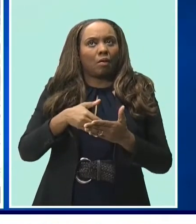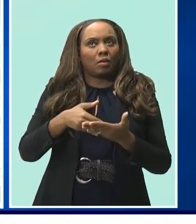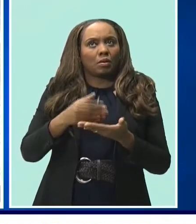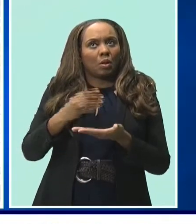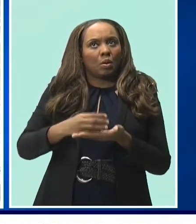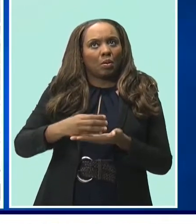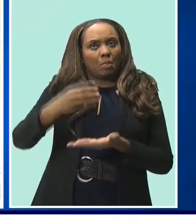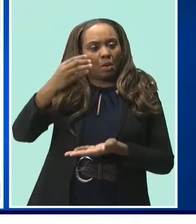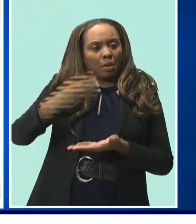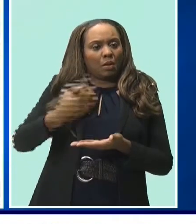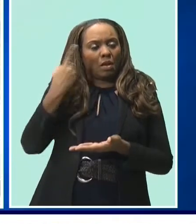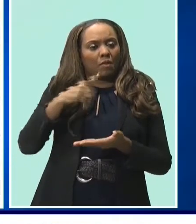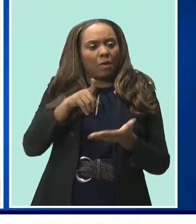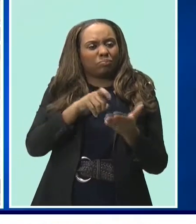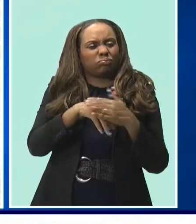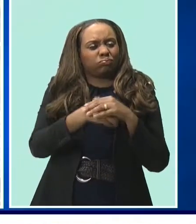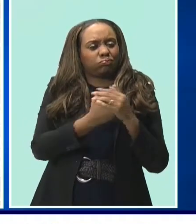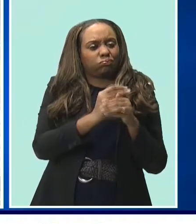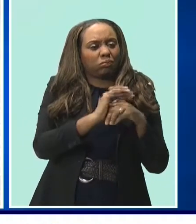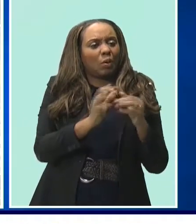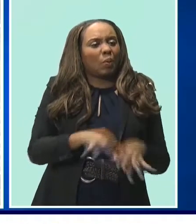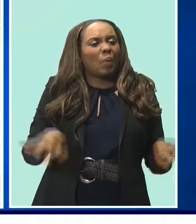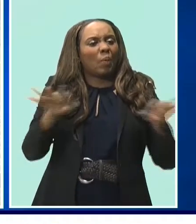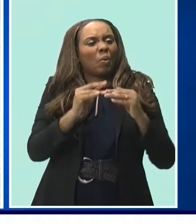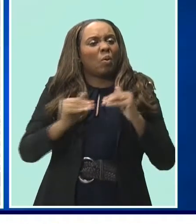the Mount Gay manufactured product worth over